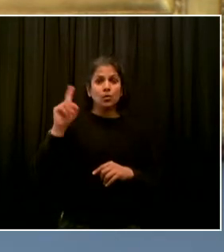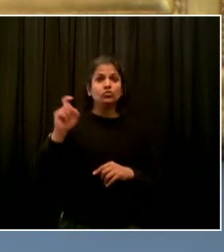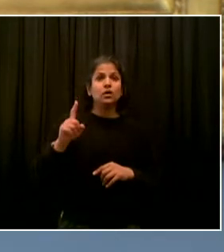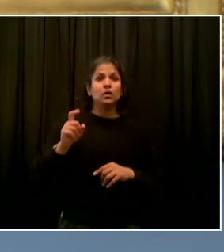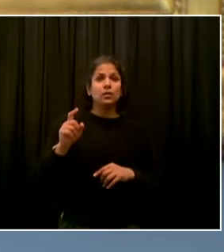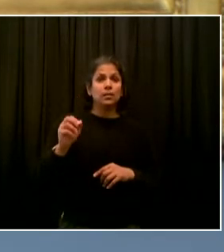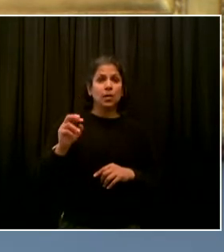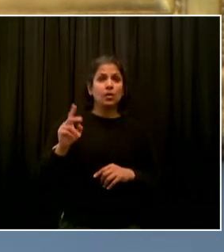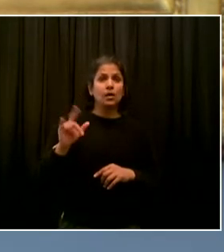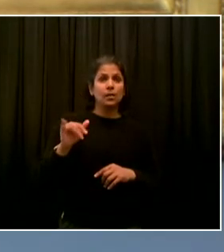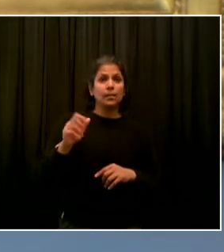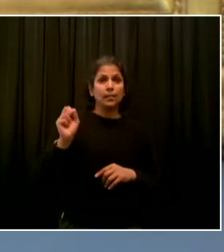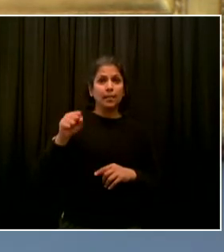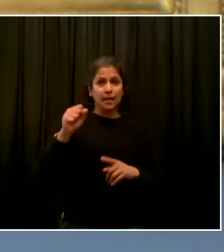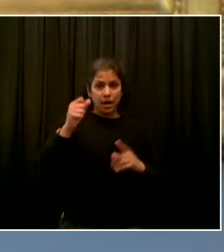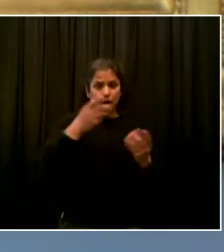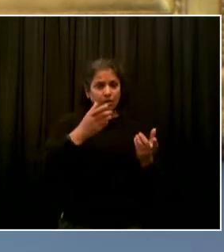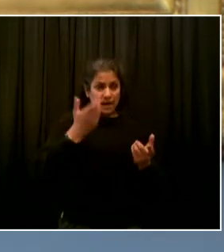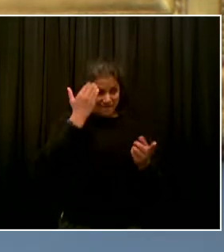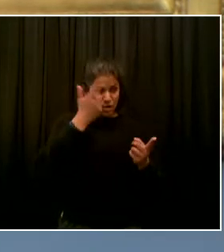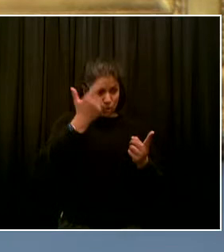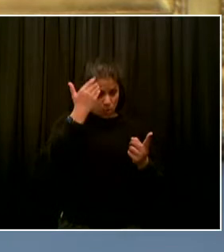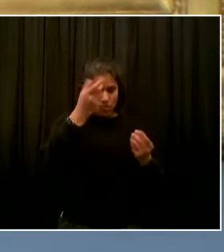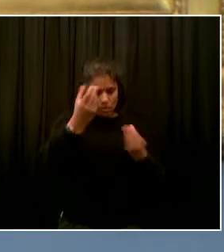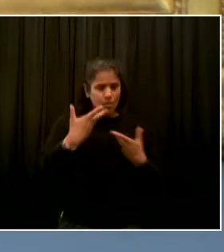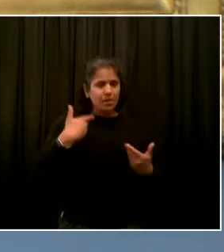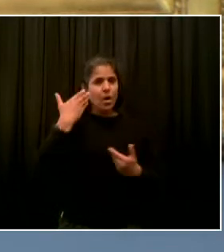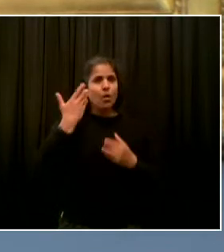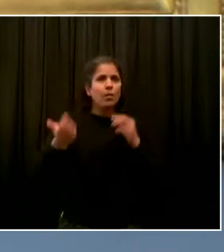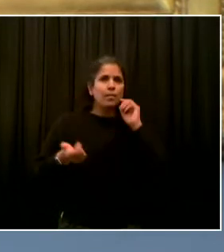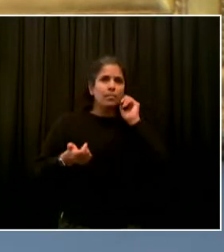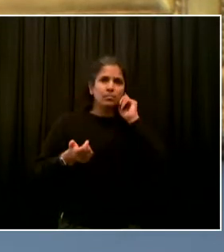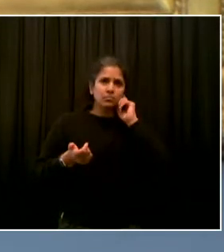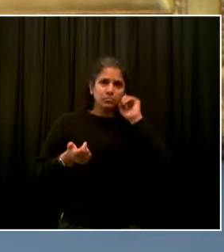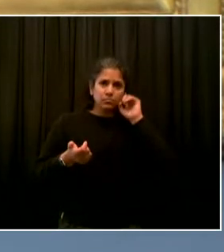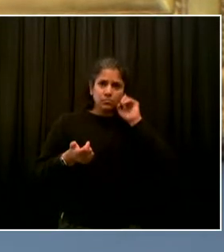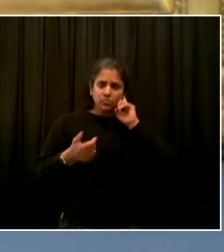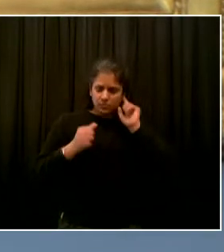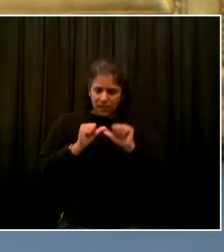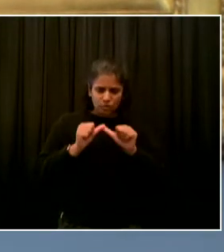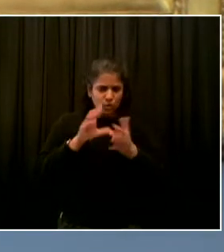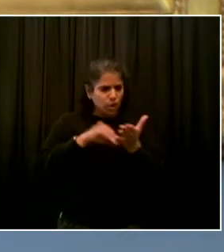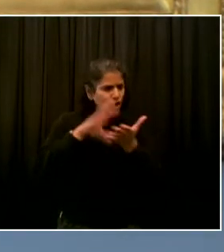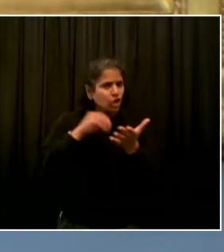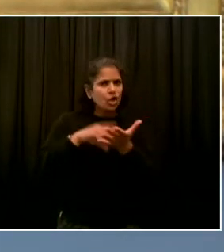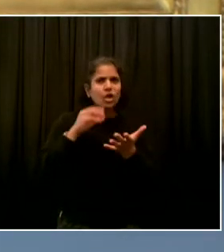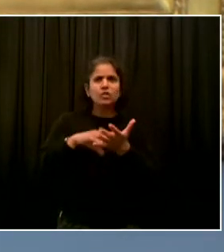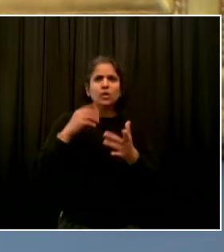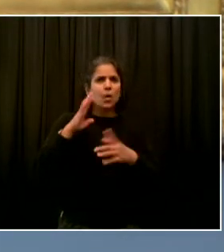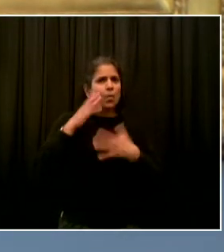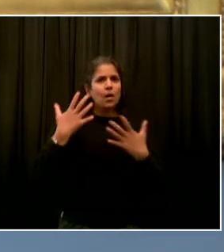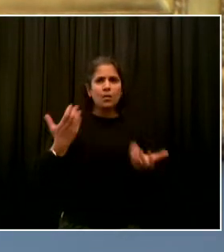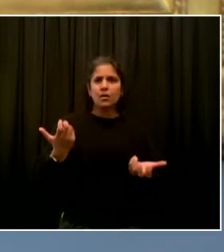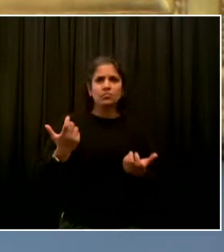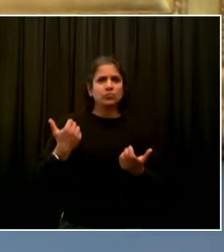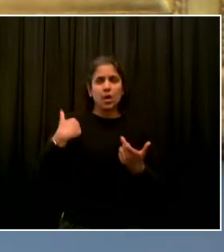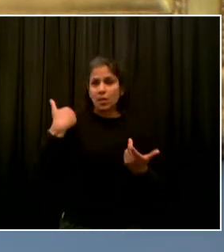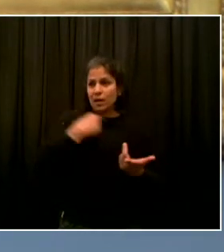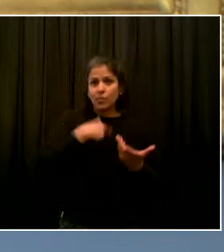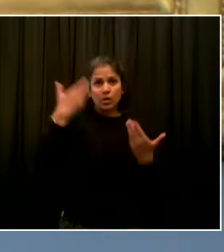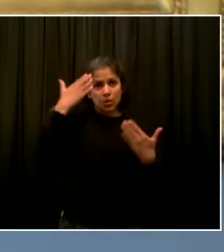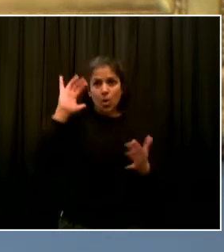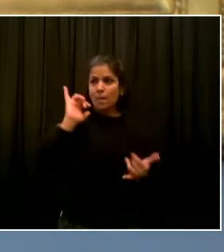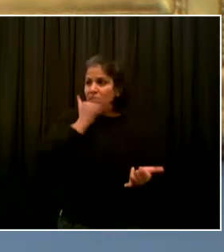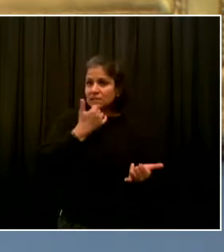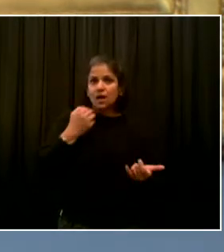are receptive to continually learn. So we don't know any mistakes. Deputy Mayor Banks sat down with me. He said, I